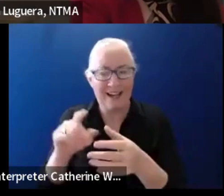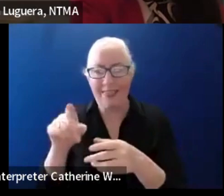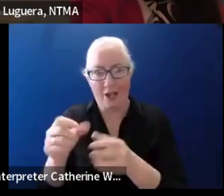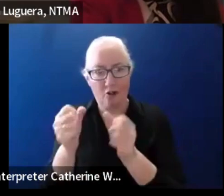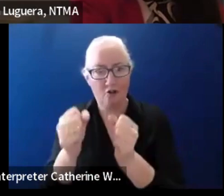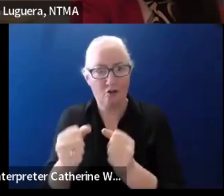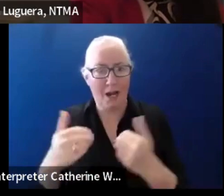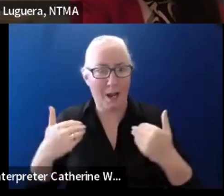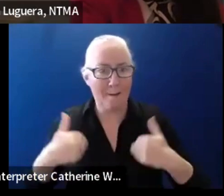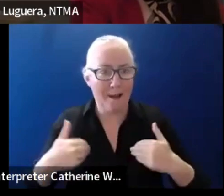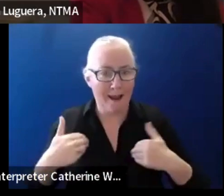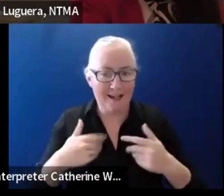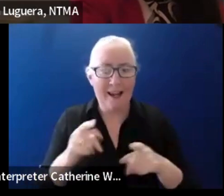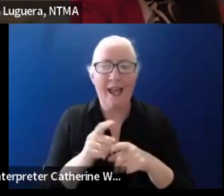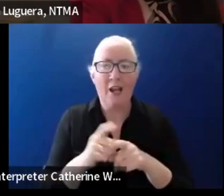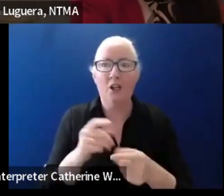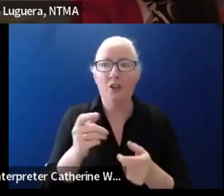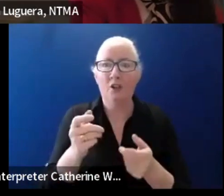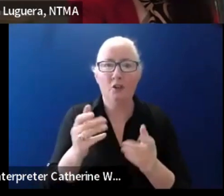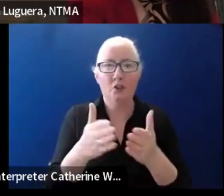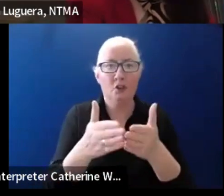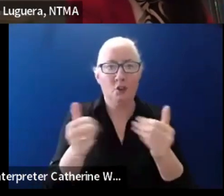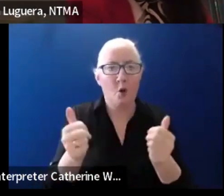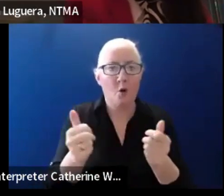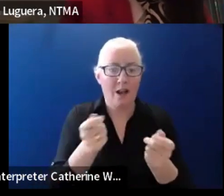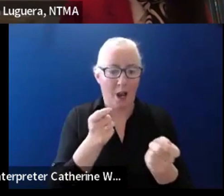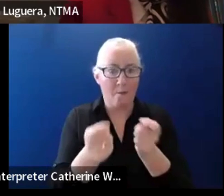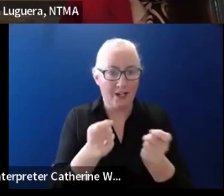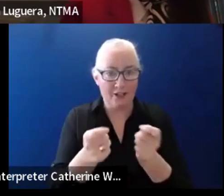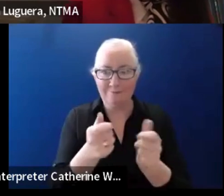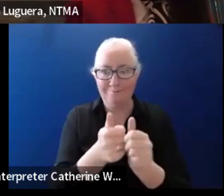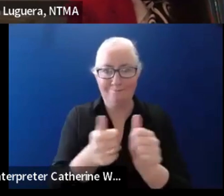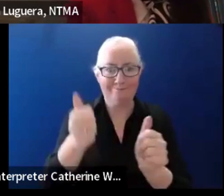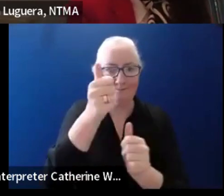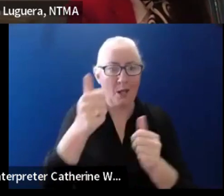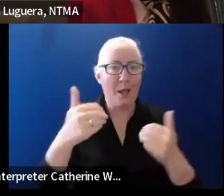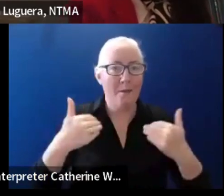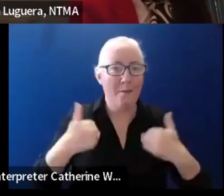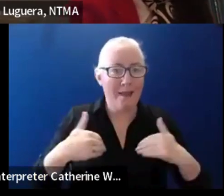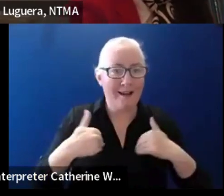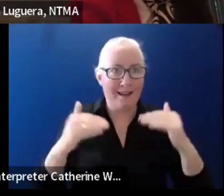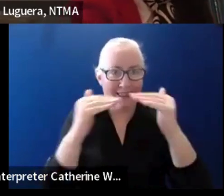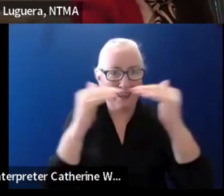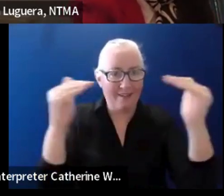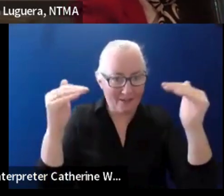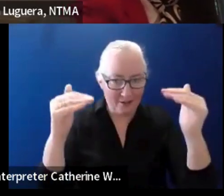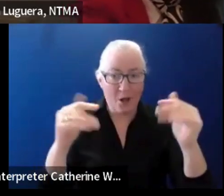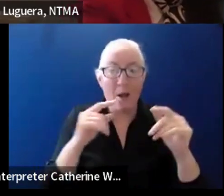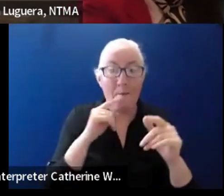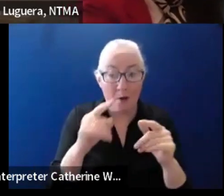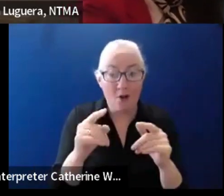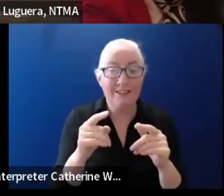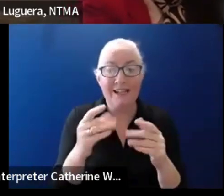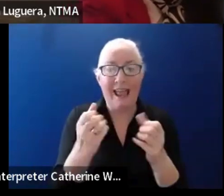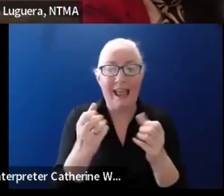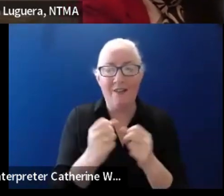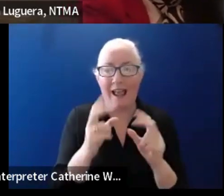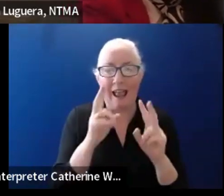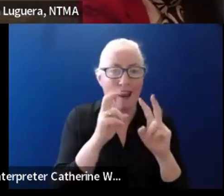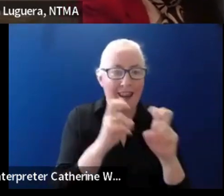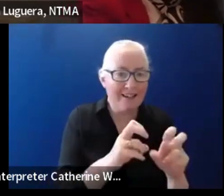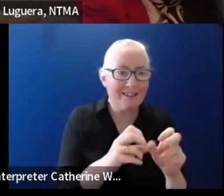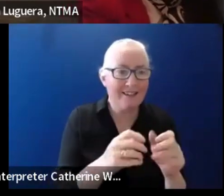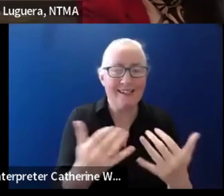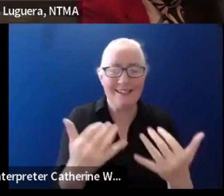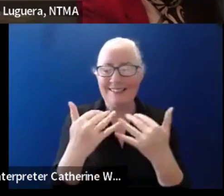dominated. You've got areas like store operations that unfortunately still are quite male dominated at senior levels, but also emerging areas like analytics and data